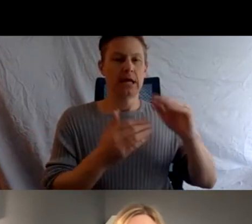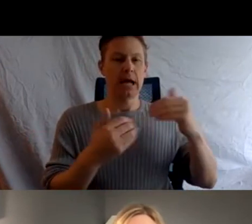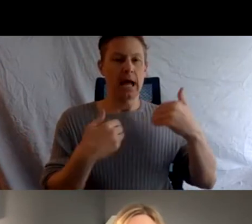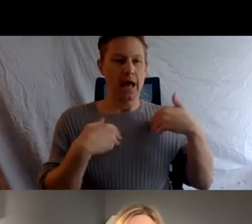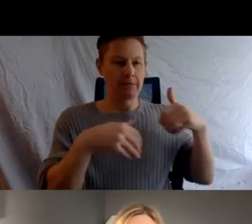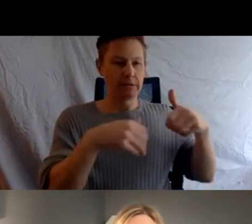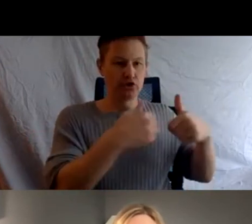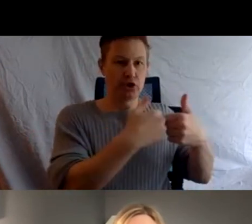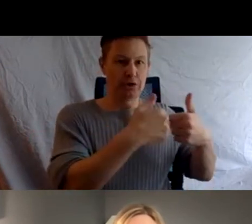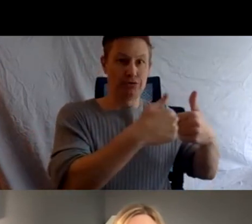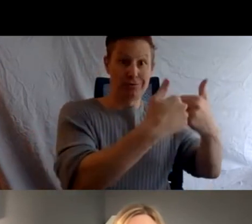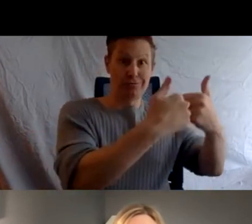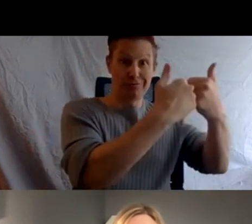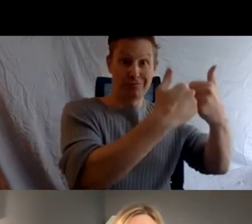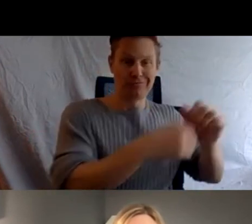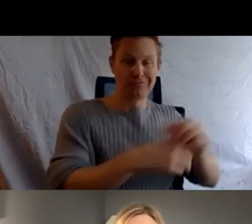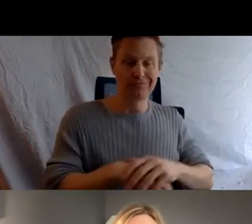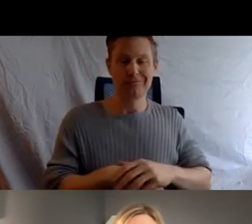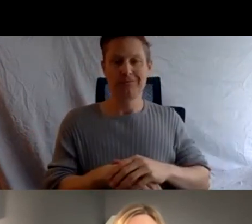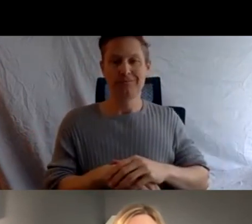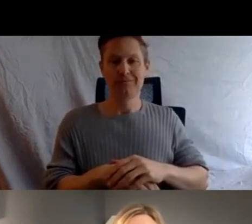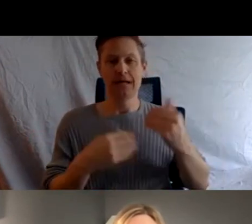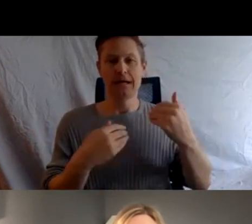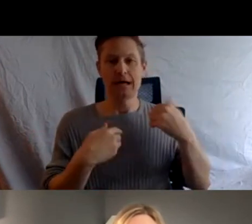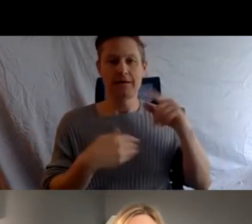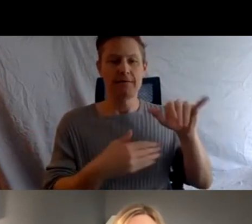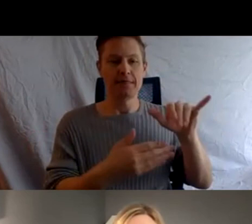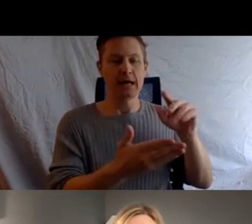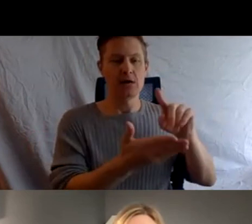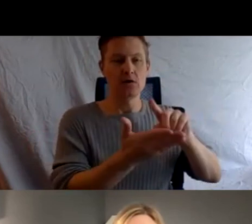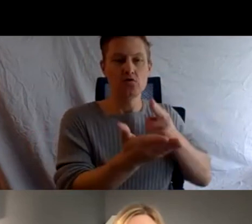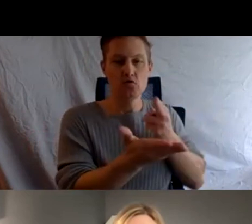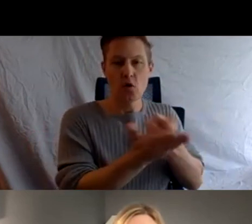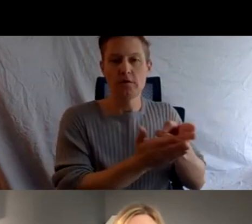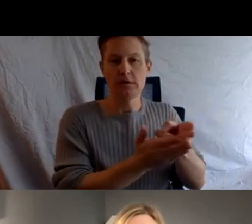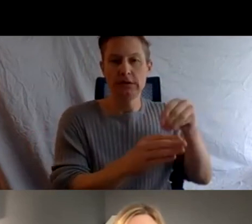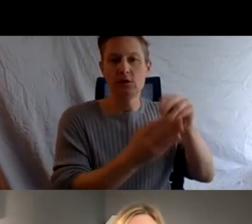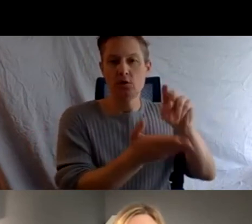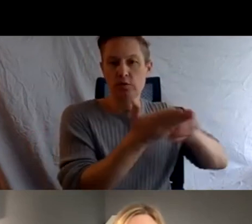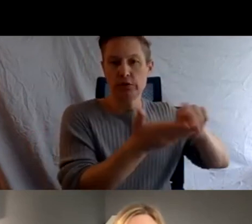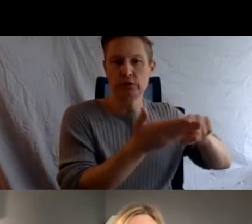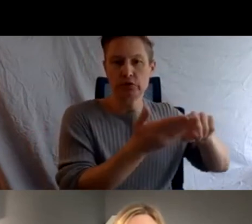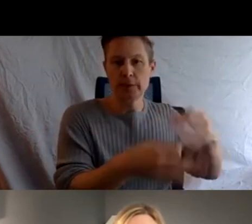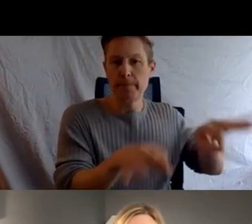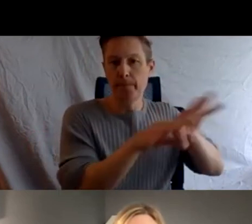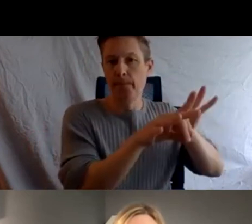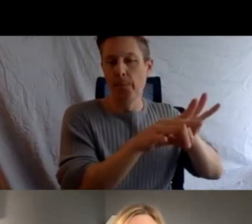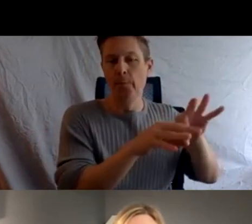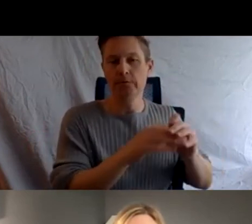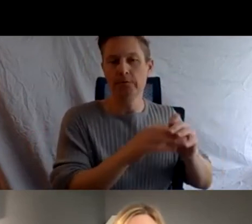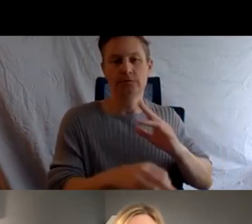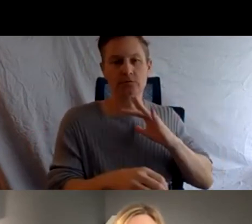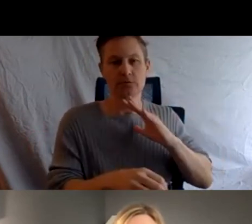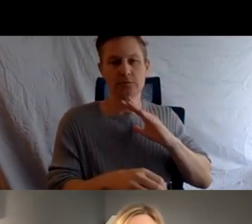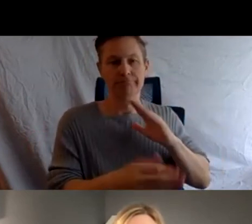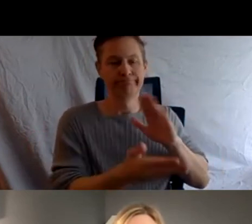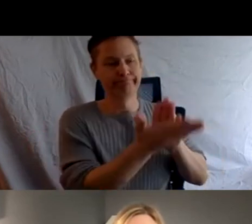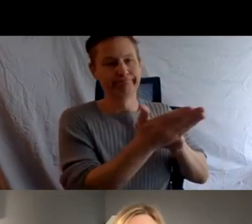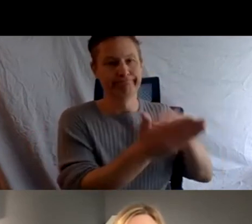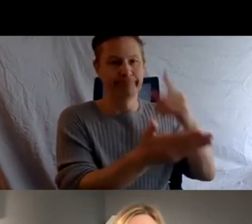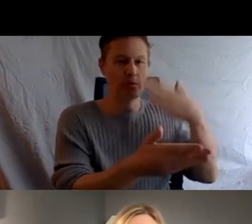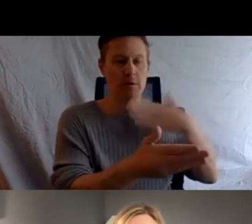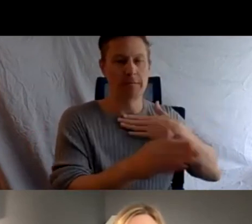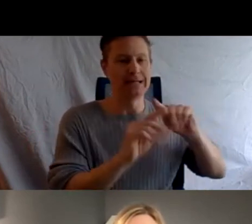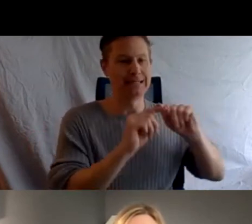and having that research and authenticity, I think is really cool. So kudos to my team